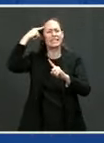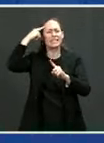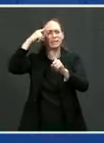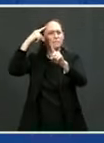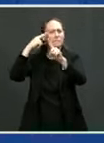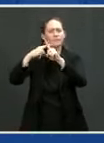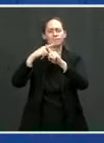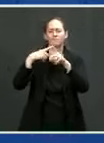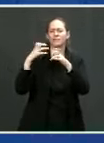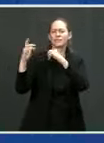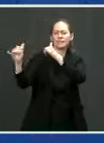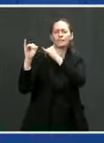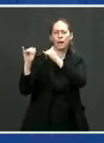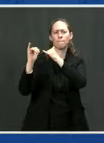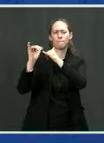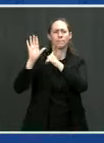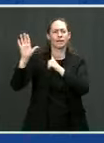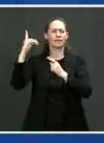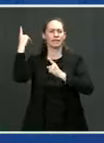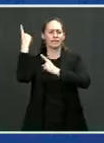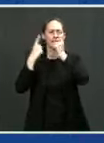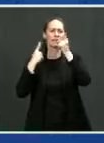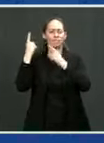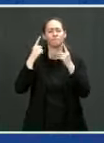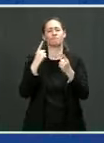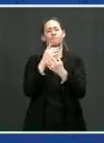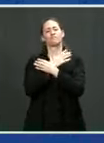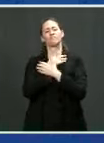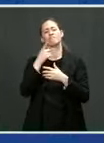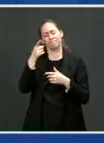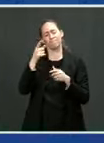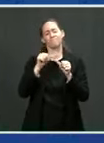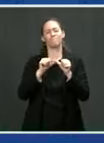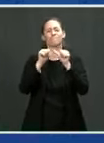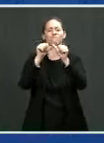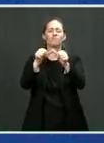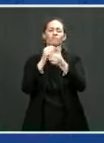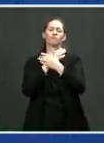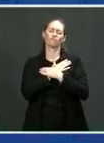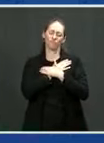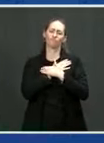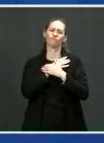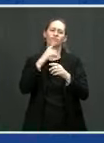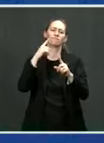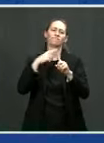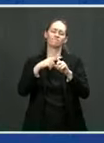Rest in peace, William. May your memory be a blessing.